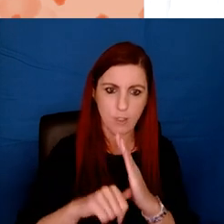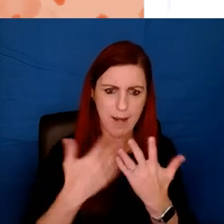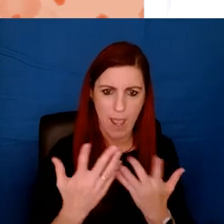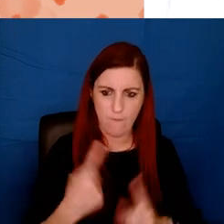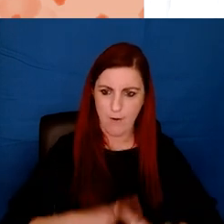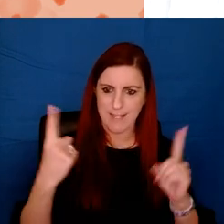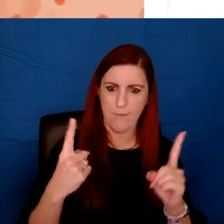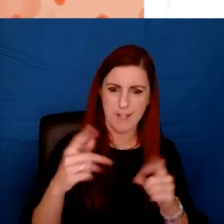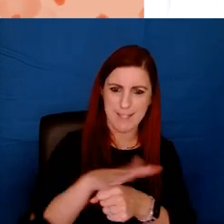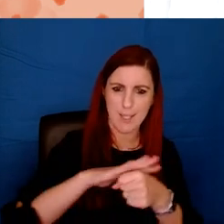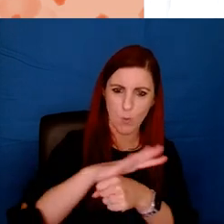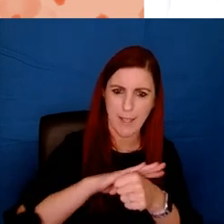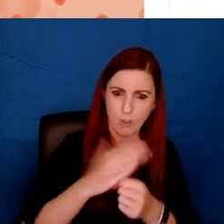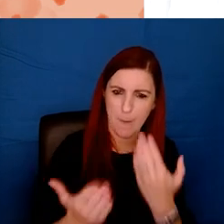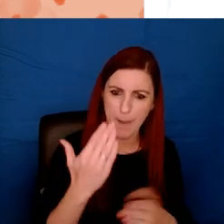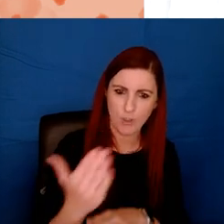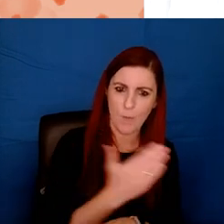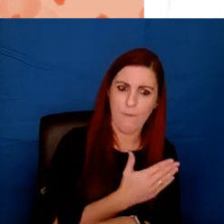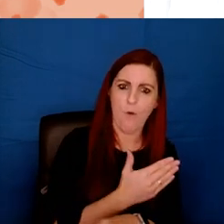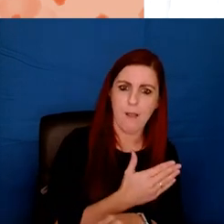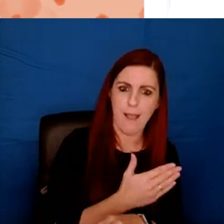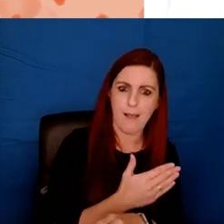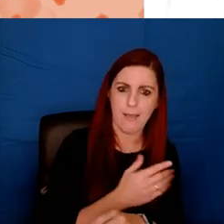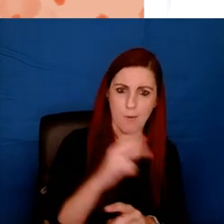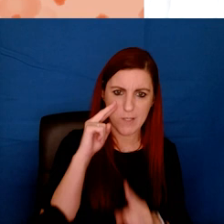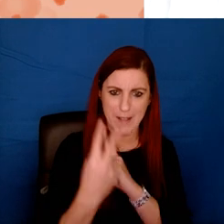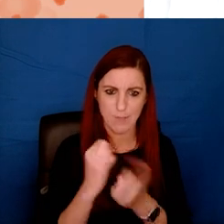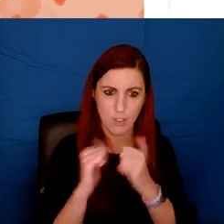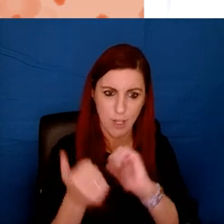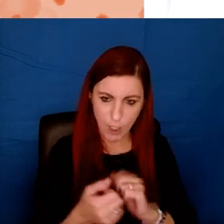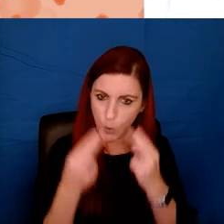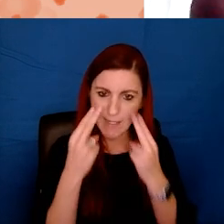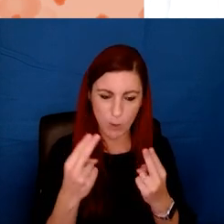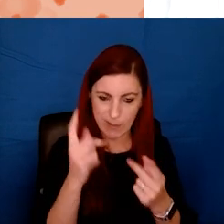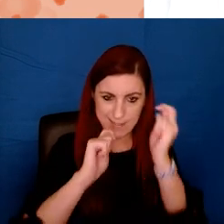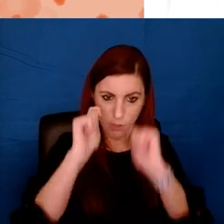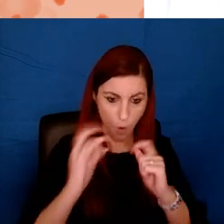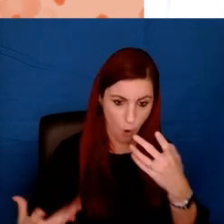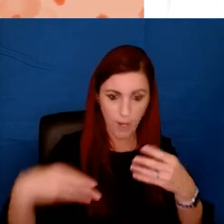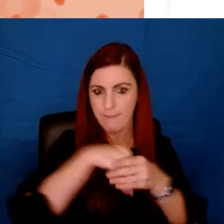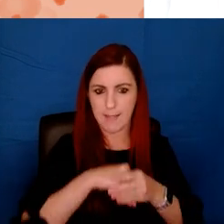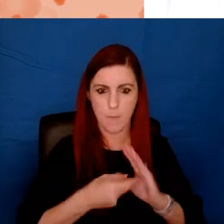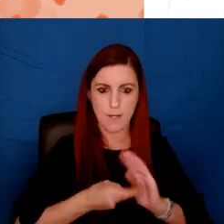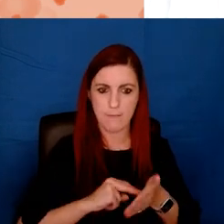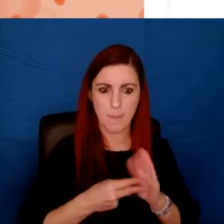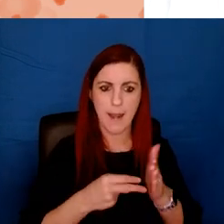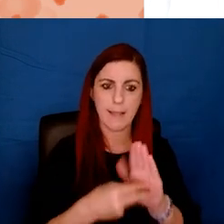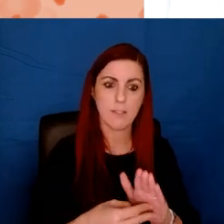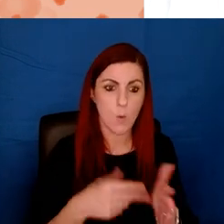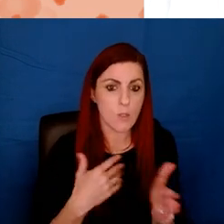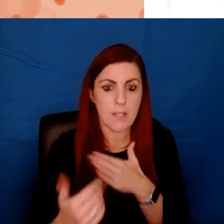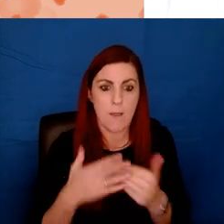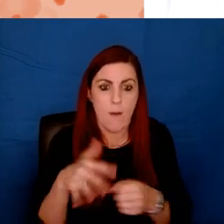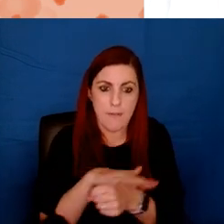you're looking at a very different, you know, you're using the same services, but from a very different standpoint. And everyone should be entitled, regardless of